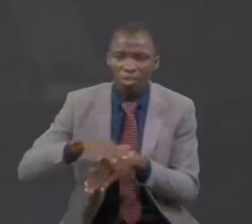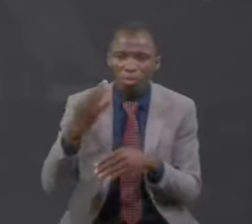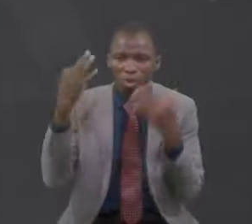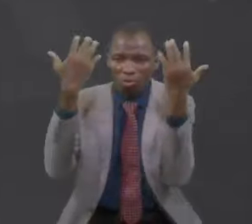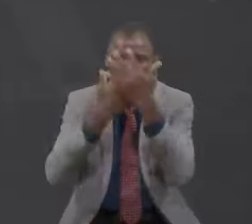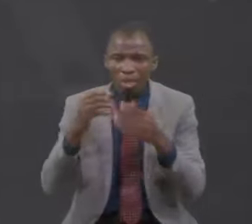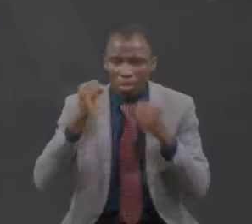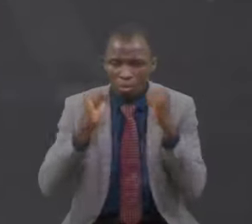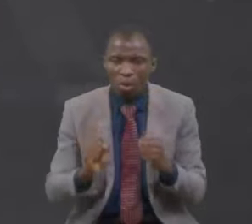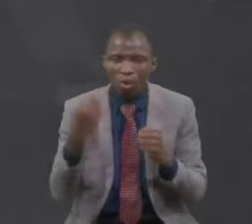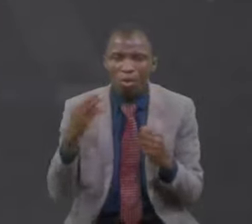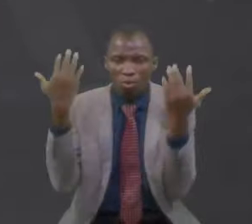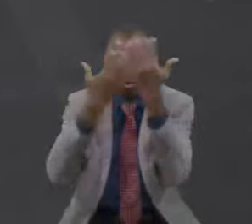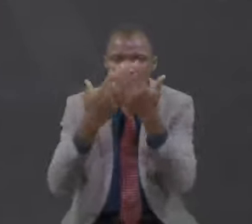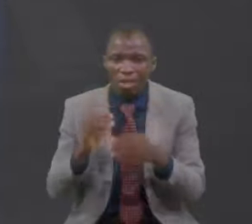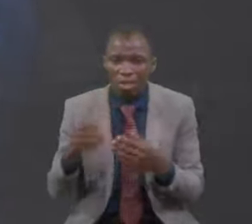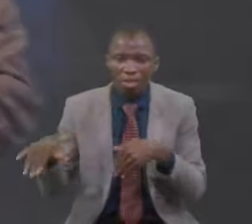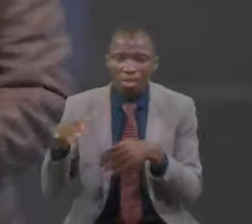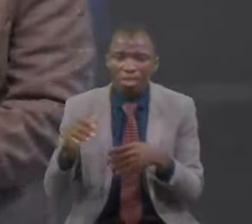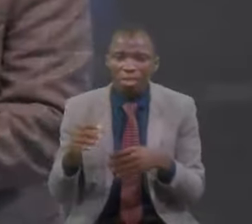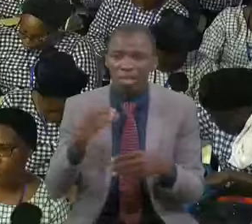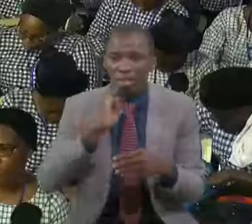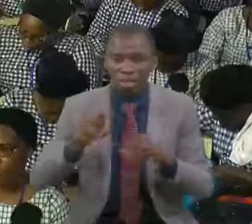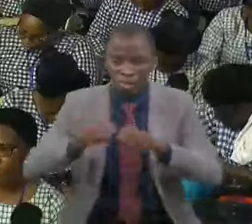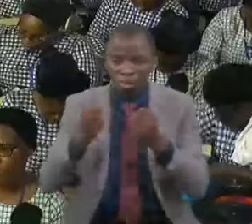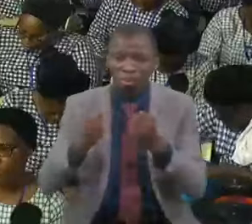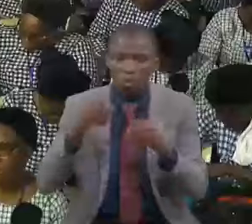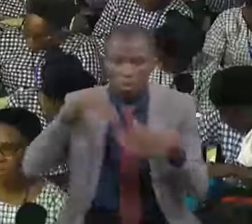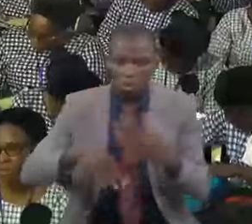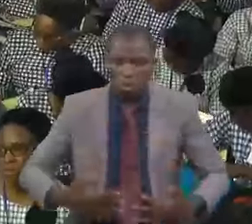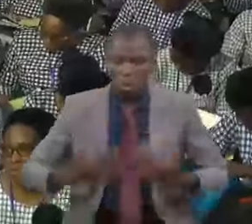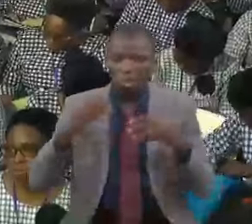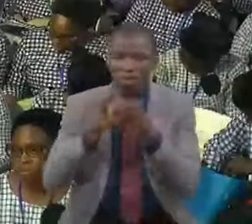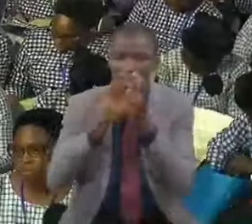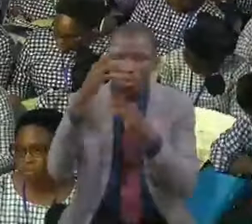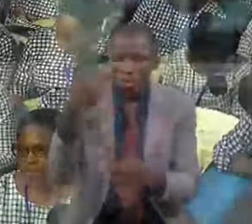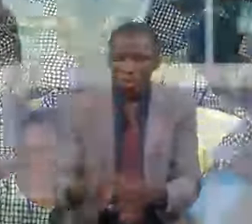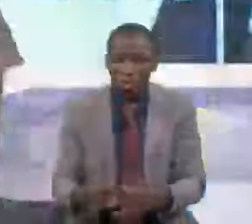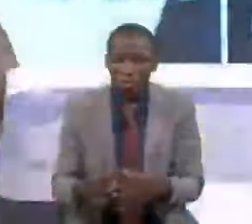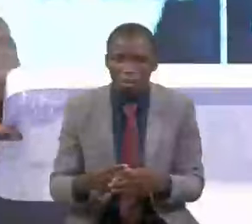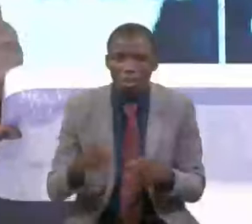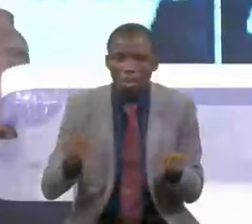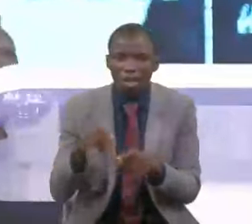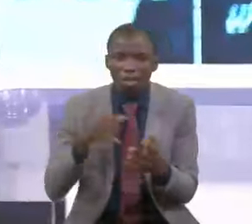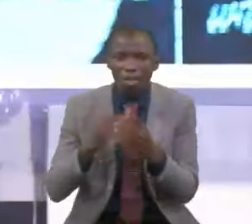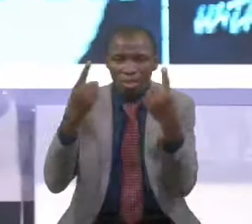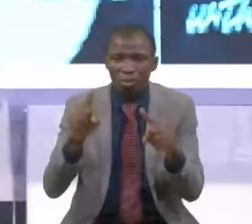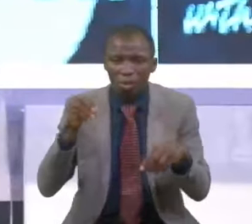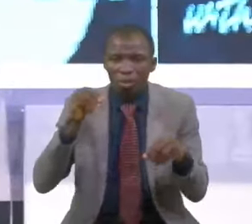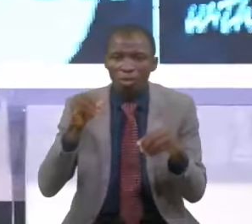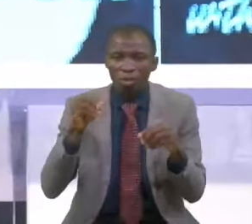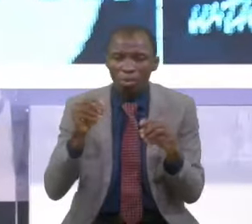is broken in your life already in Jesus' name. Like it happened to that her beloved